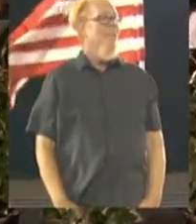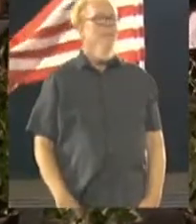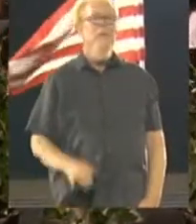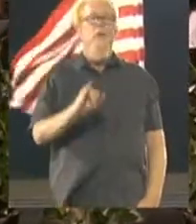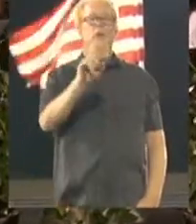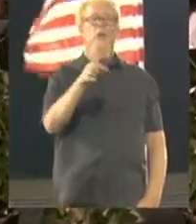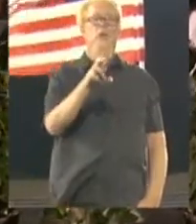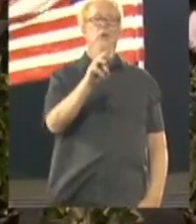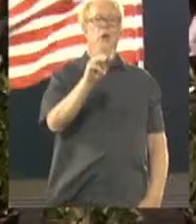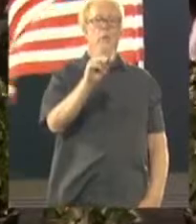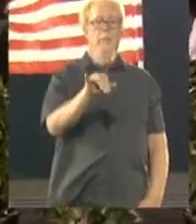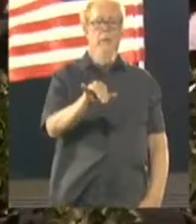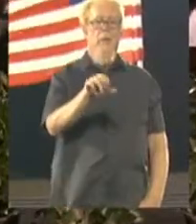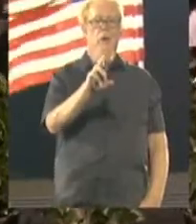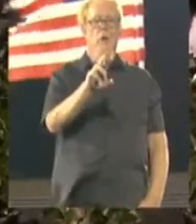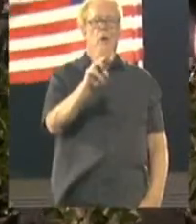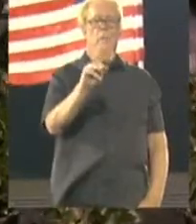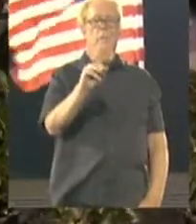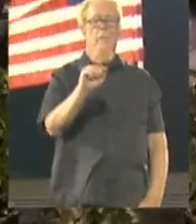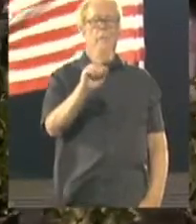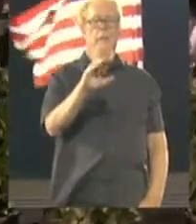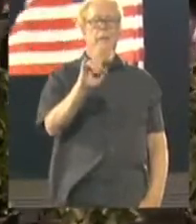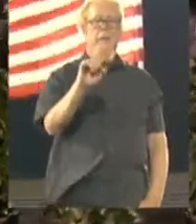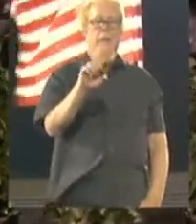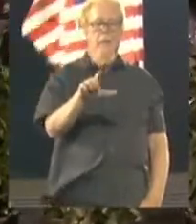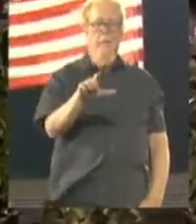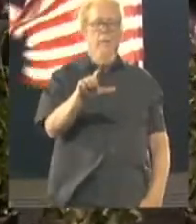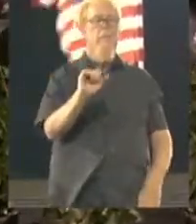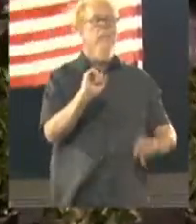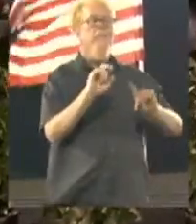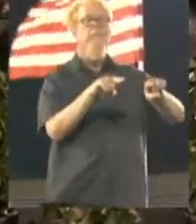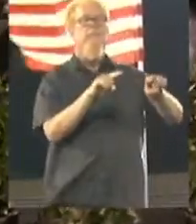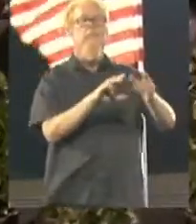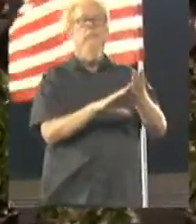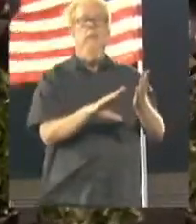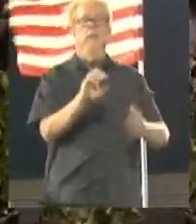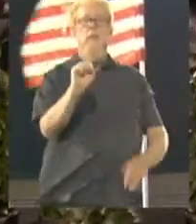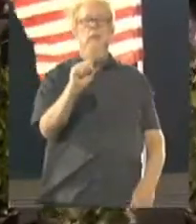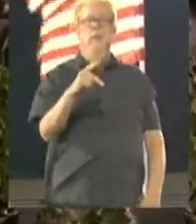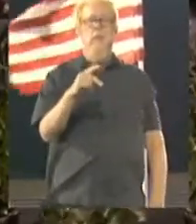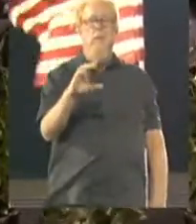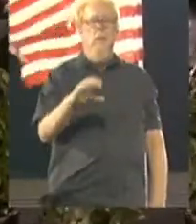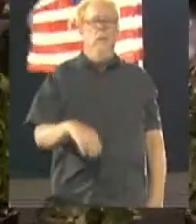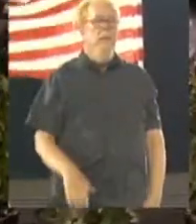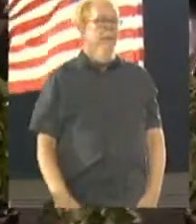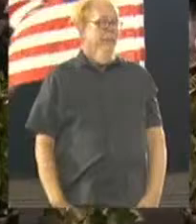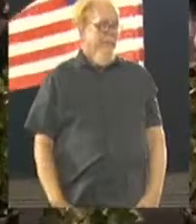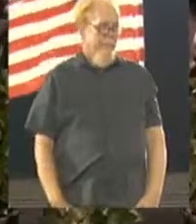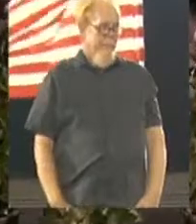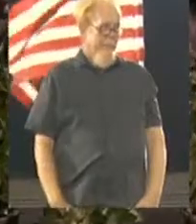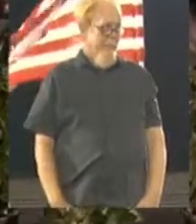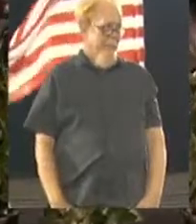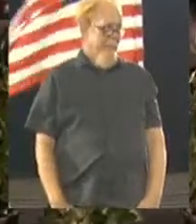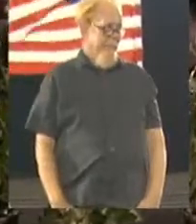Jeremy R. Maciel will be attending St. Philip's College.